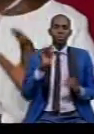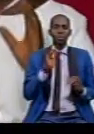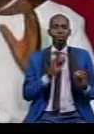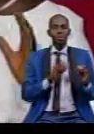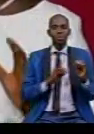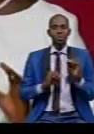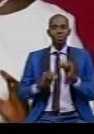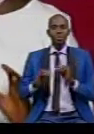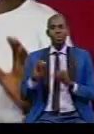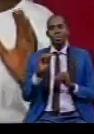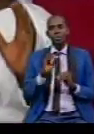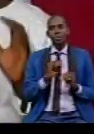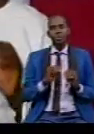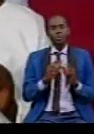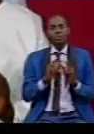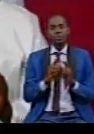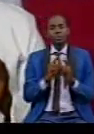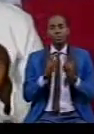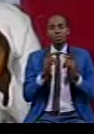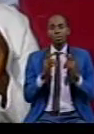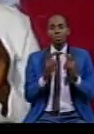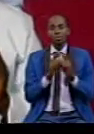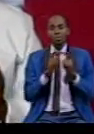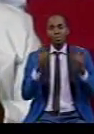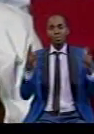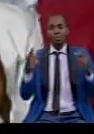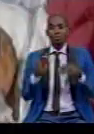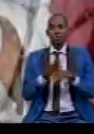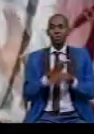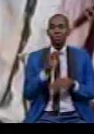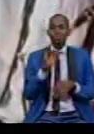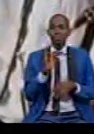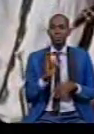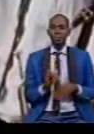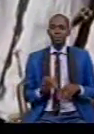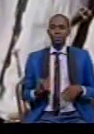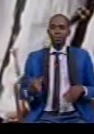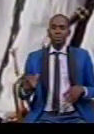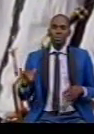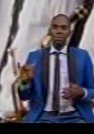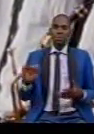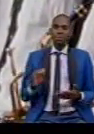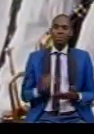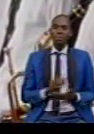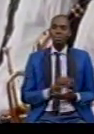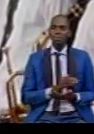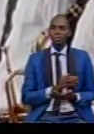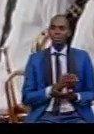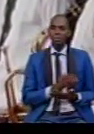able to deliver you from the fear of man.